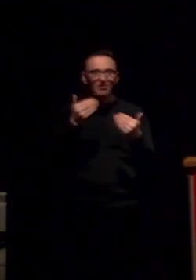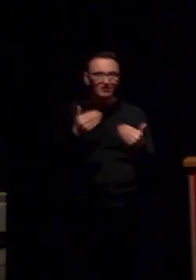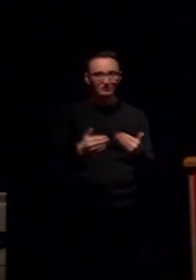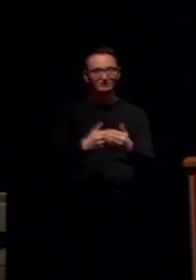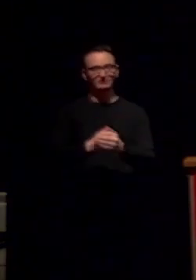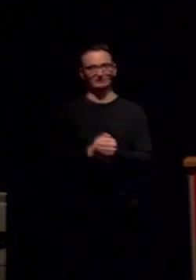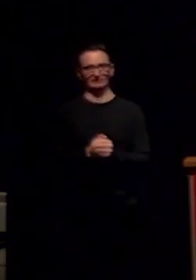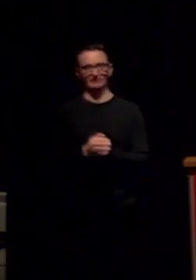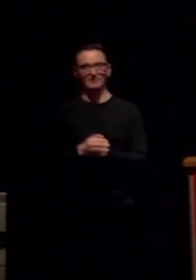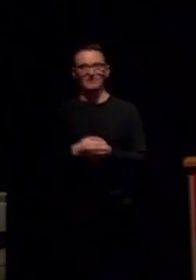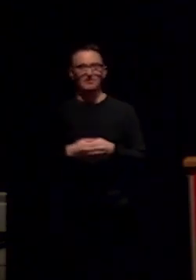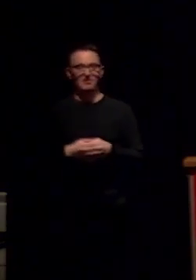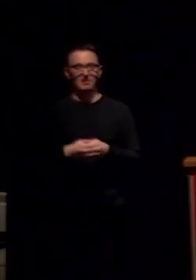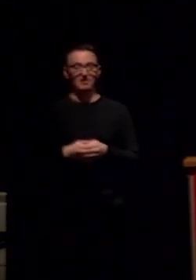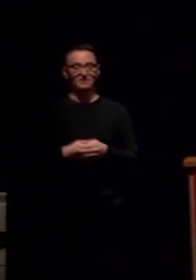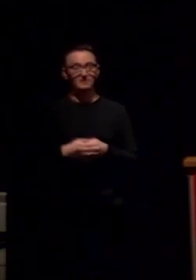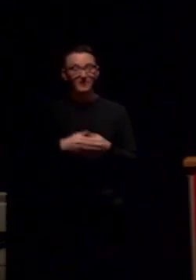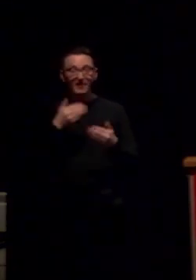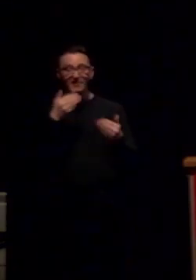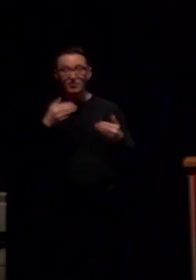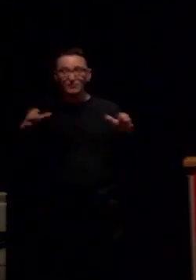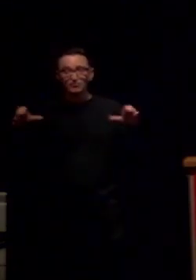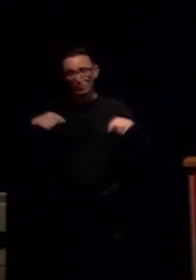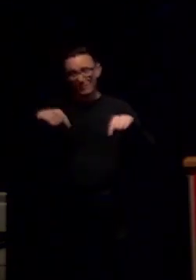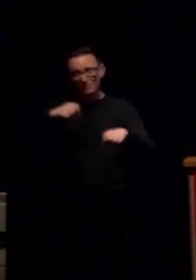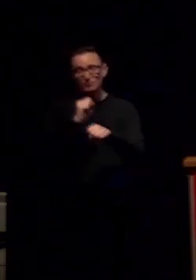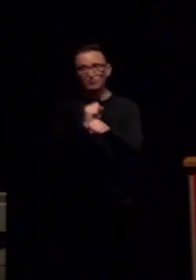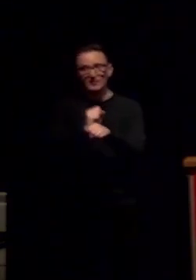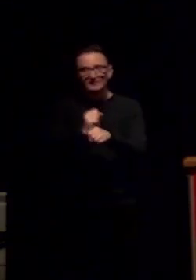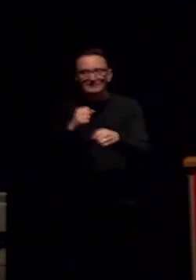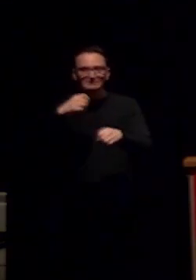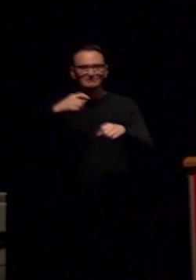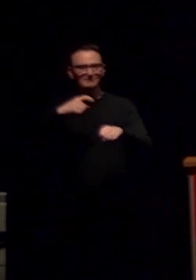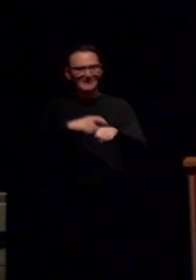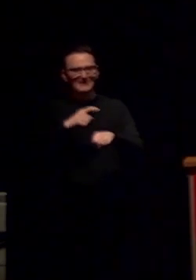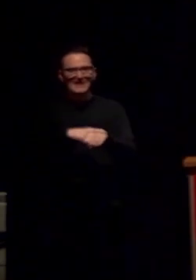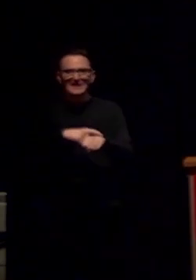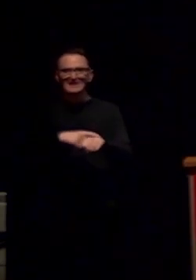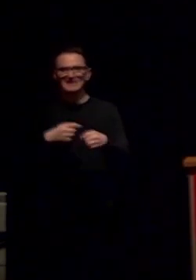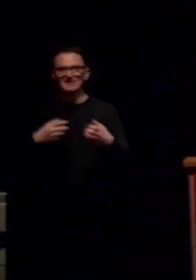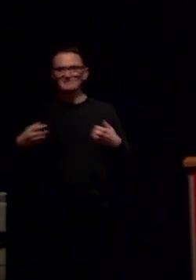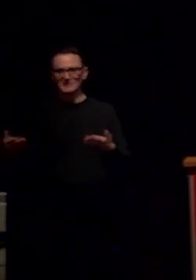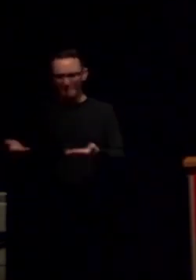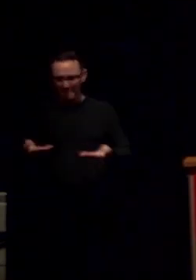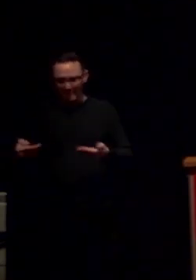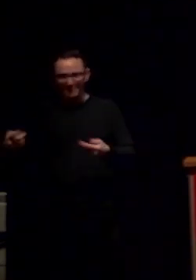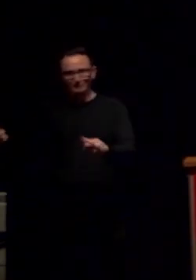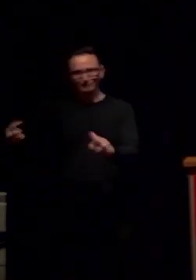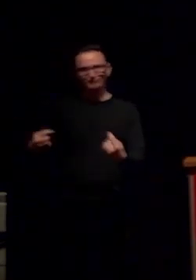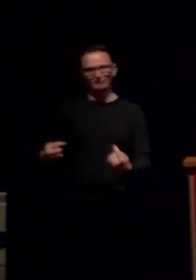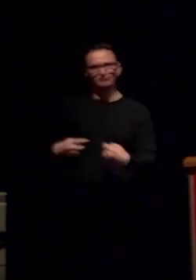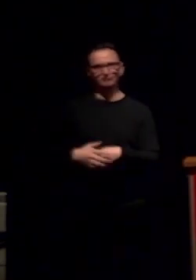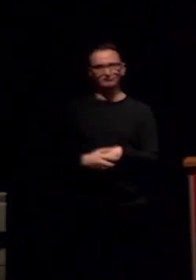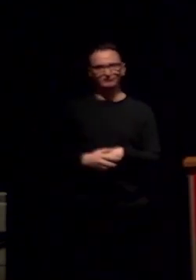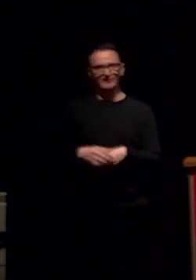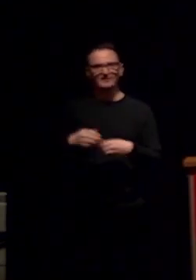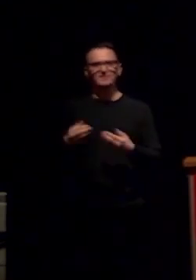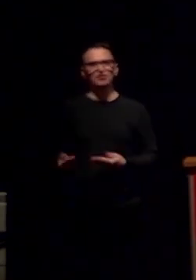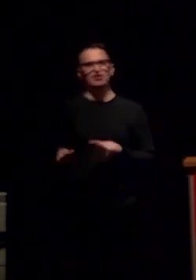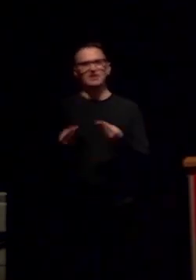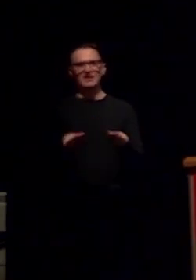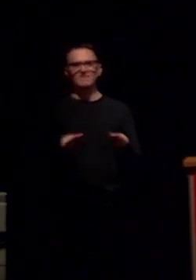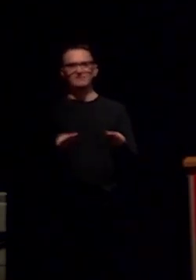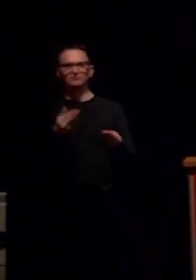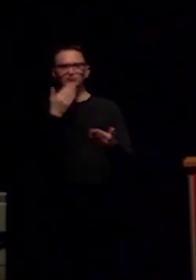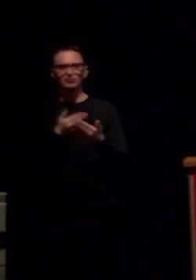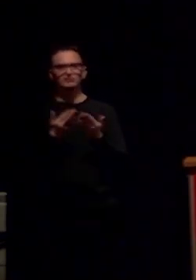work and for making the time to be here and for going out and going forward, carrying all this good information and these good suggestions and the energy from